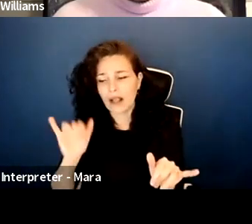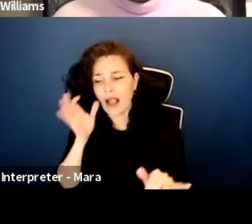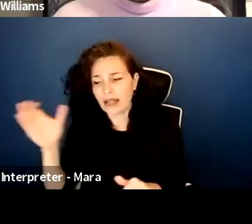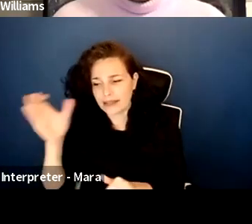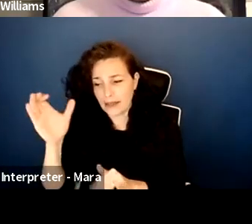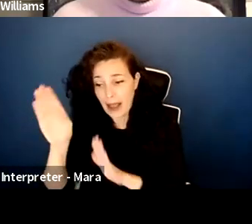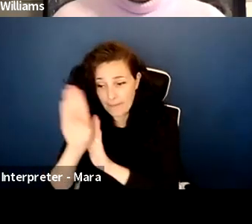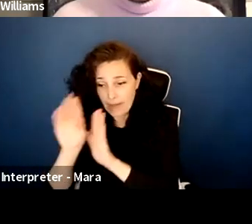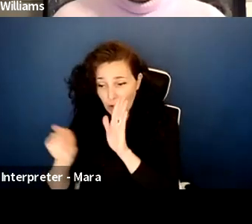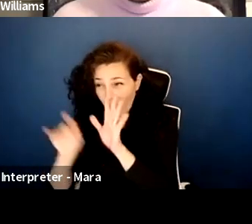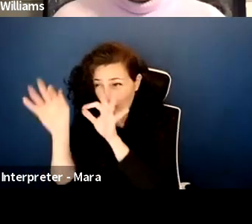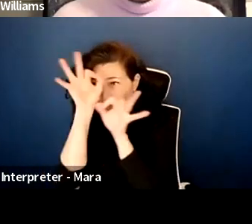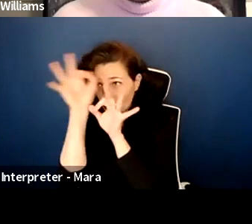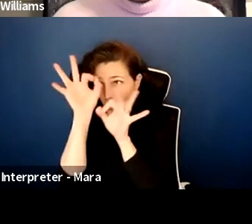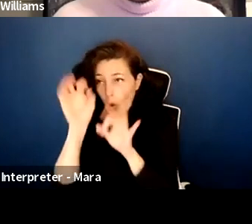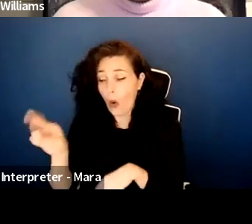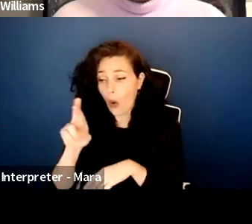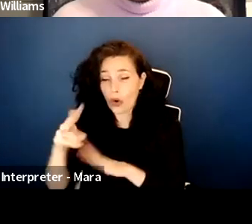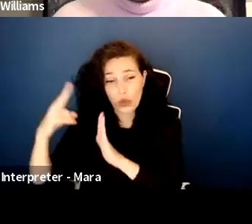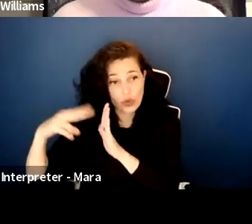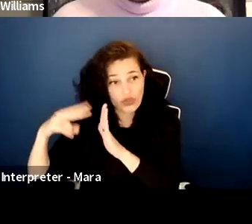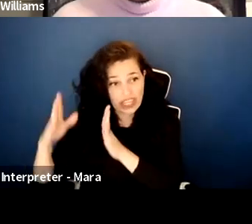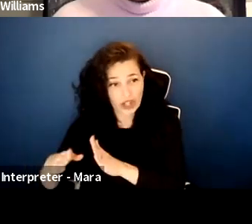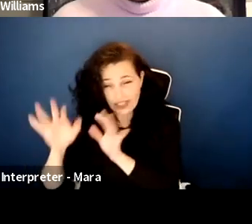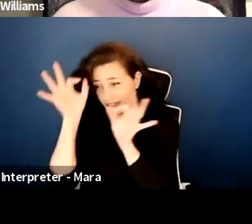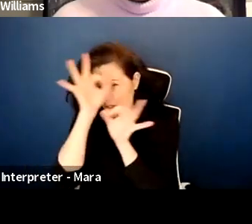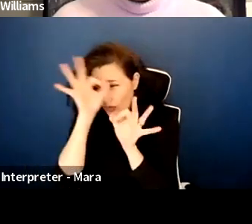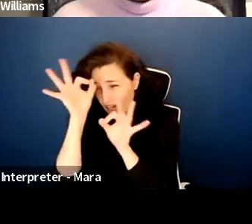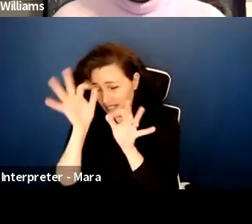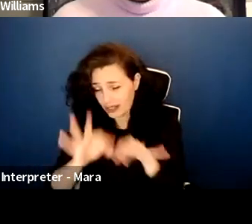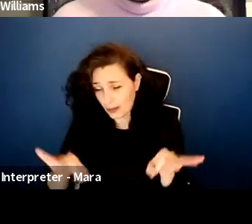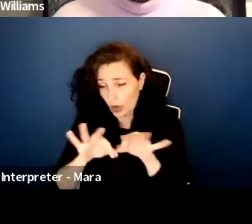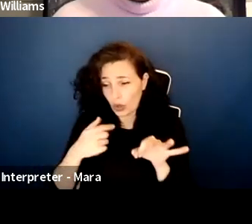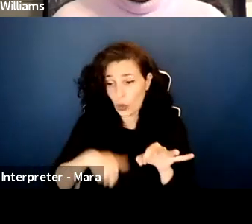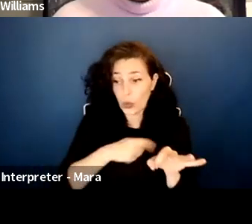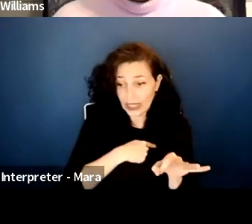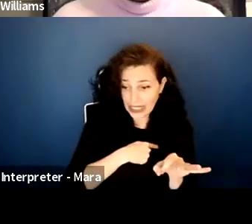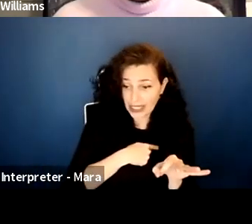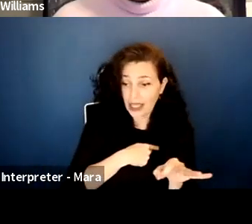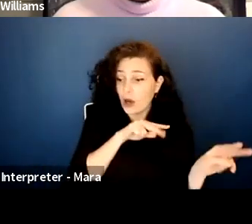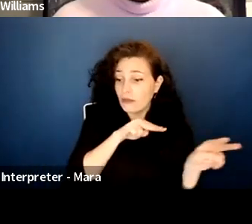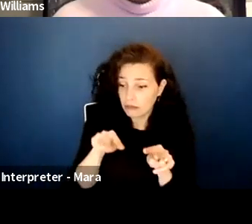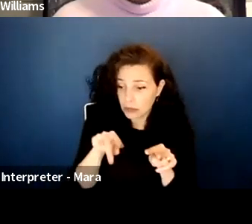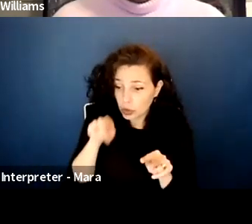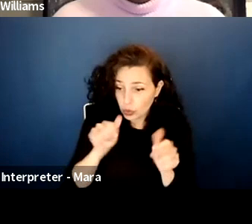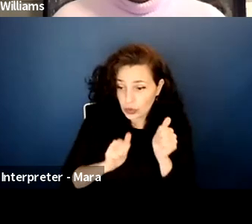what we should be paying attention to, which is you and your audition, shouldn't be happening.